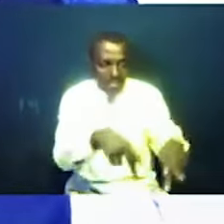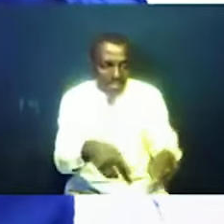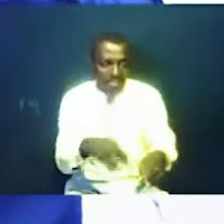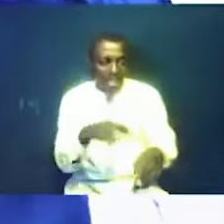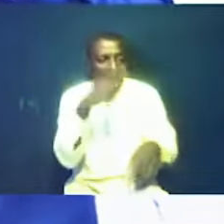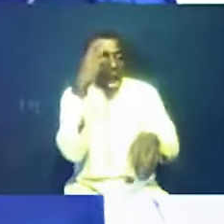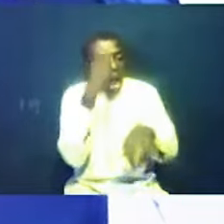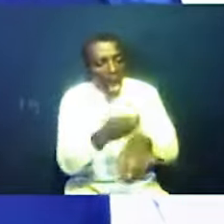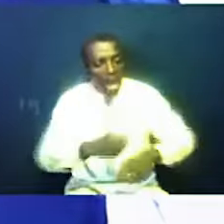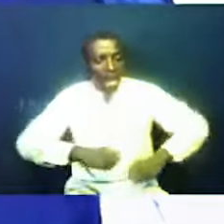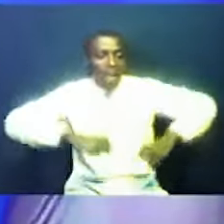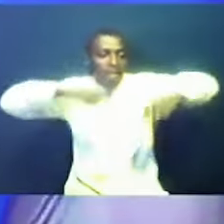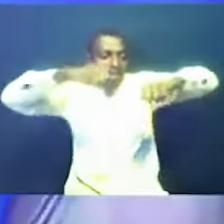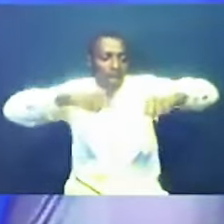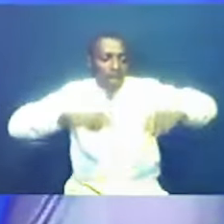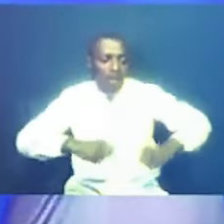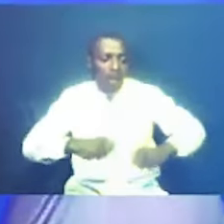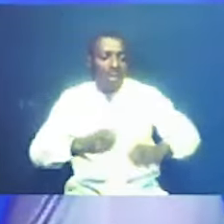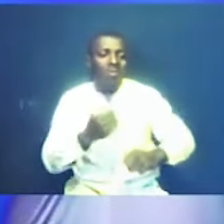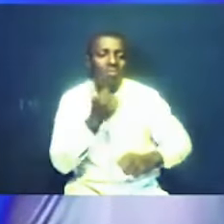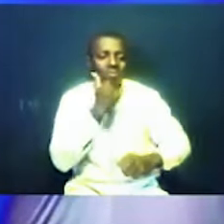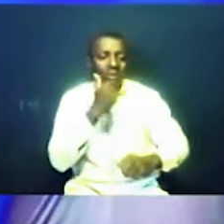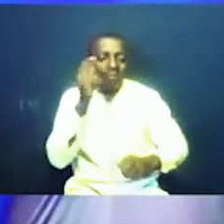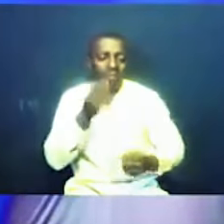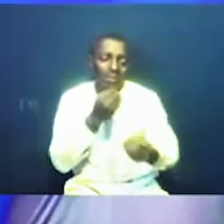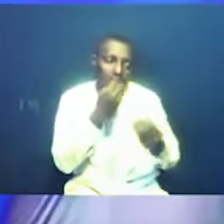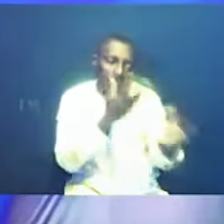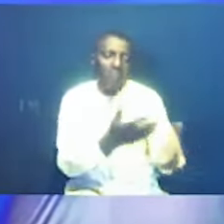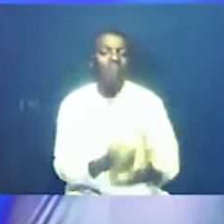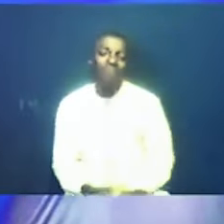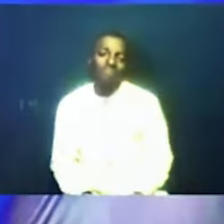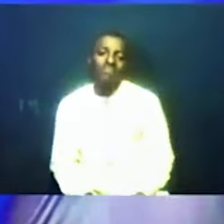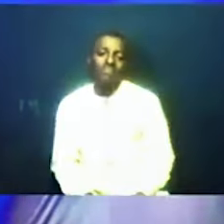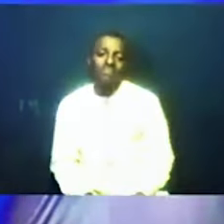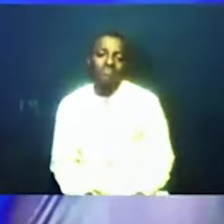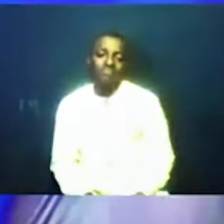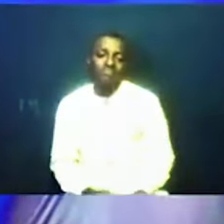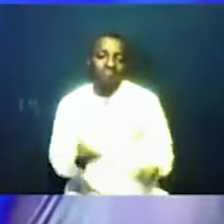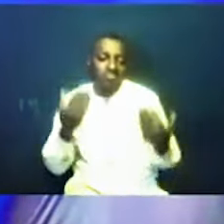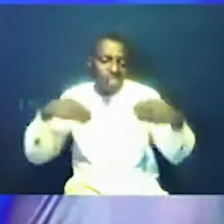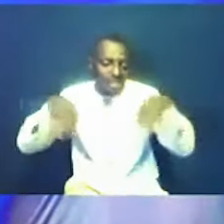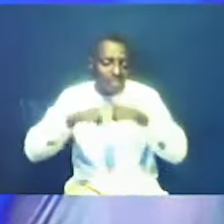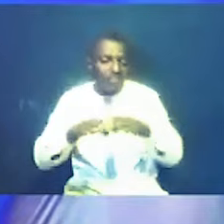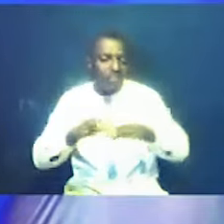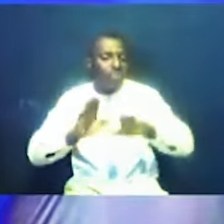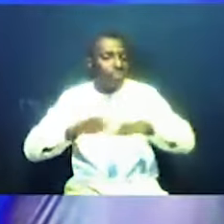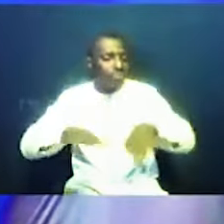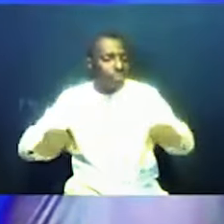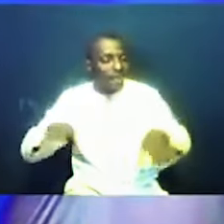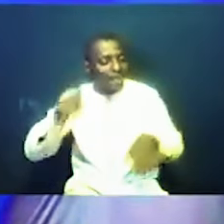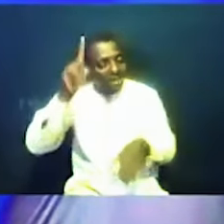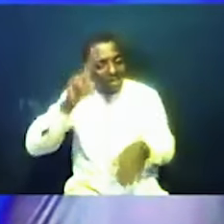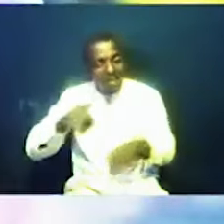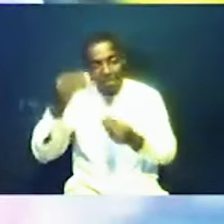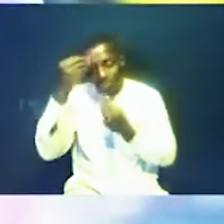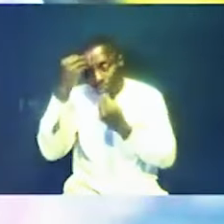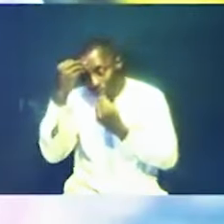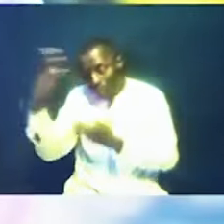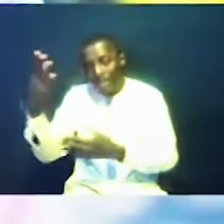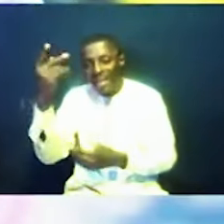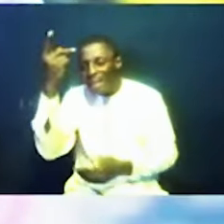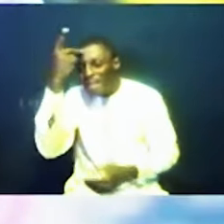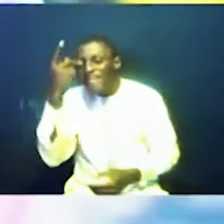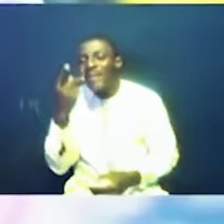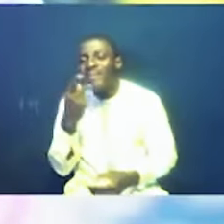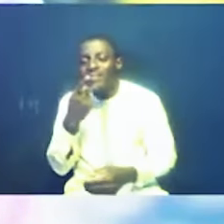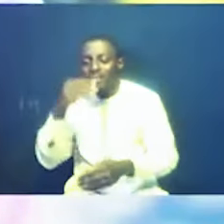At all. Even children are supposed to obey their parents in the Lord.